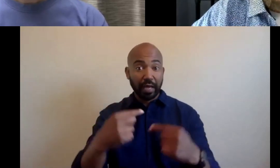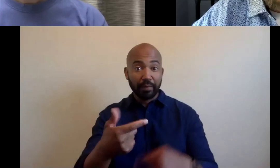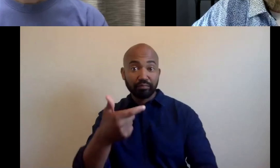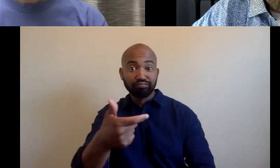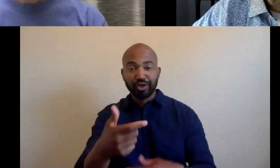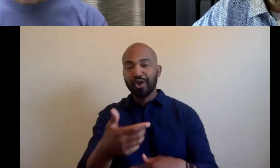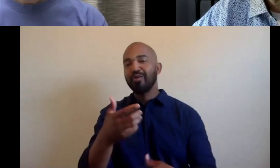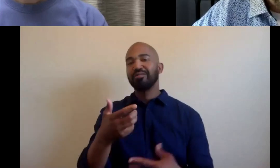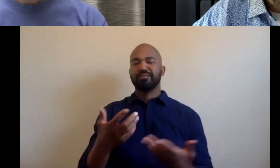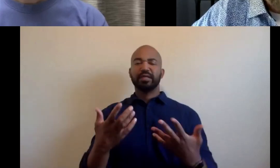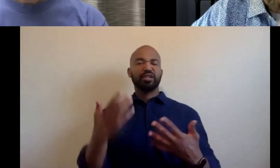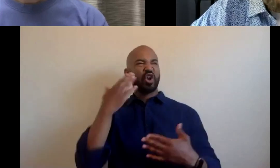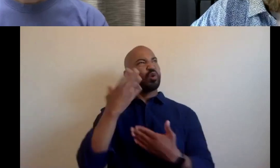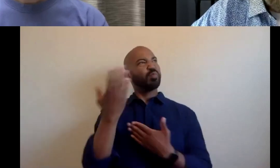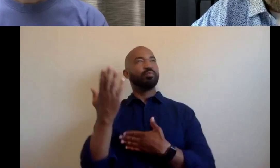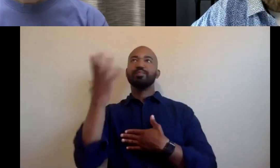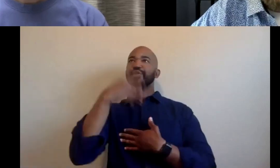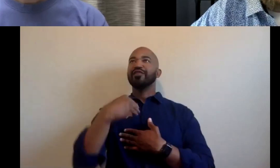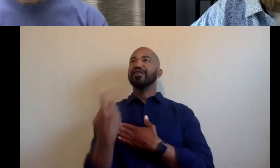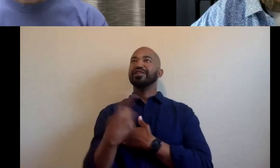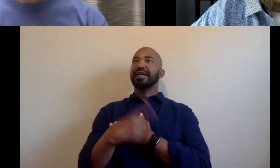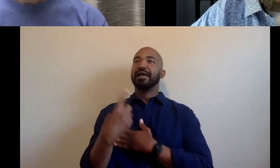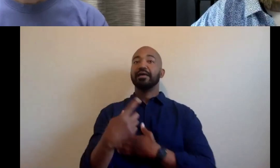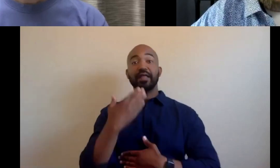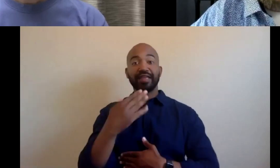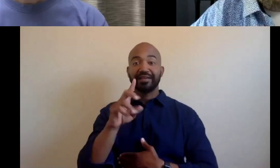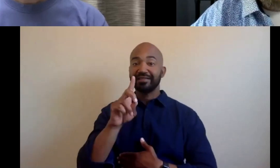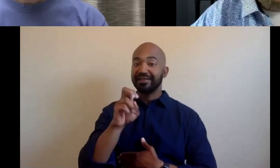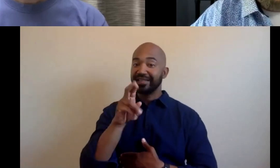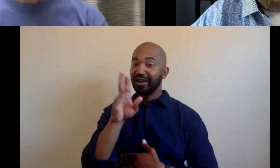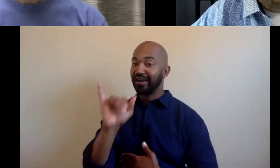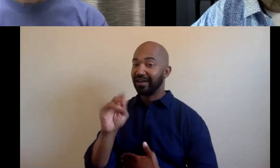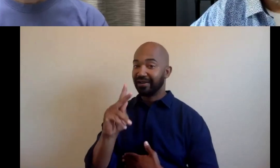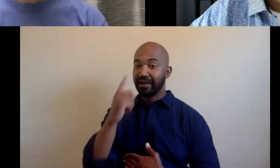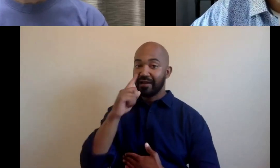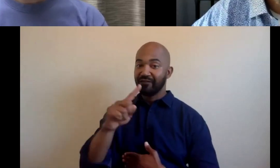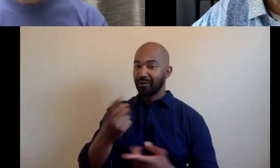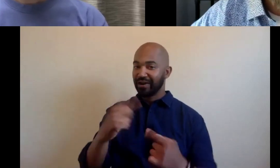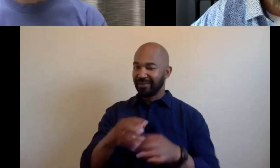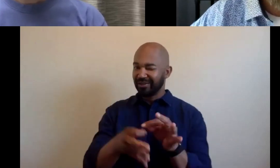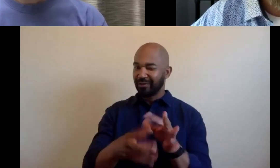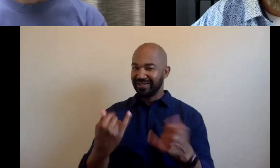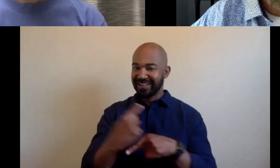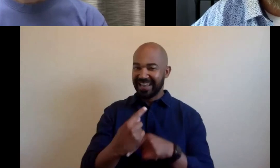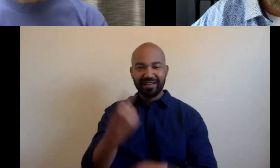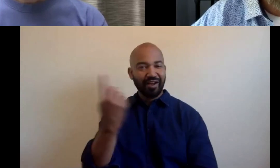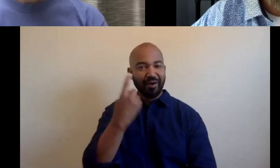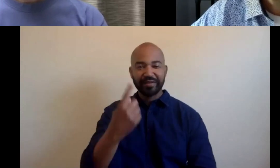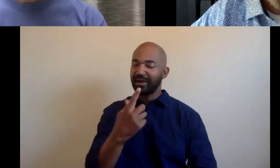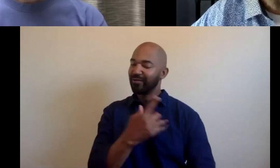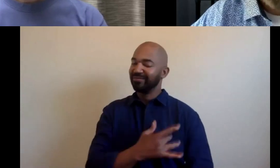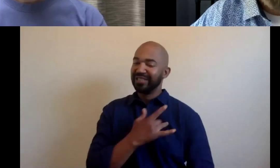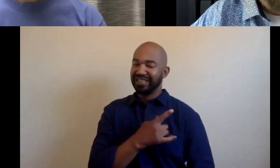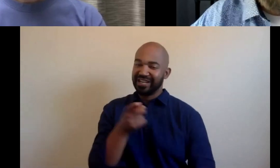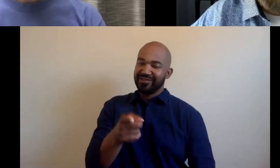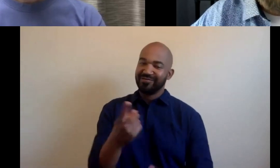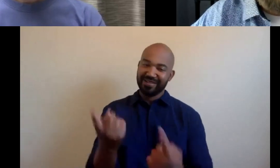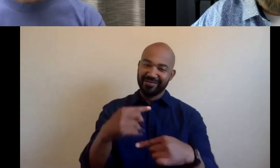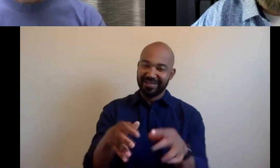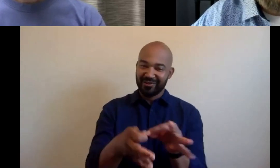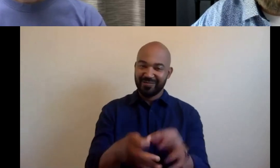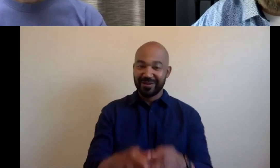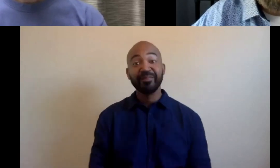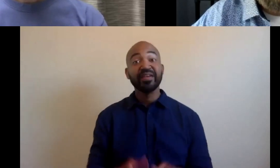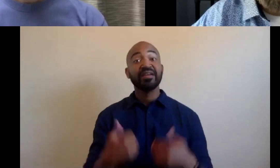evening on this beautiful day with us. And thanks, Derek, for being here too, as always. We always appreciate you. So have a great